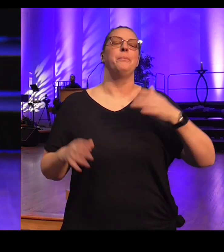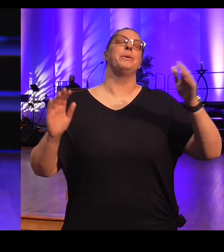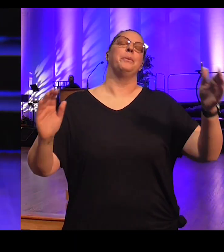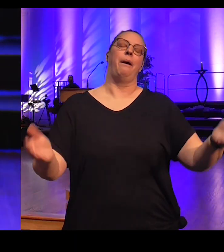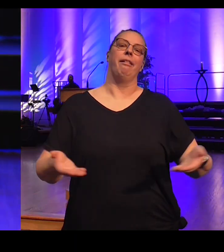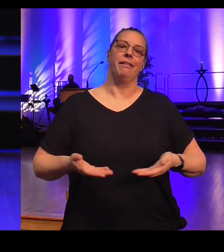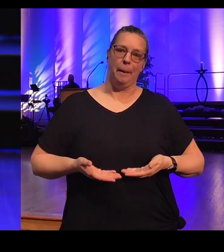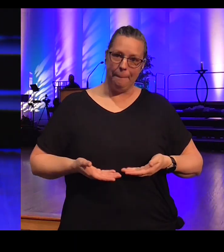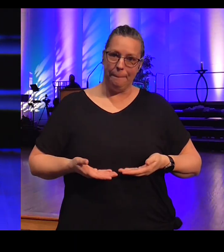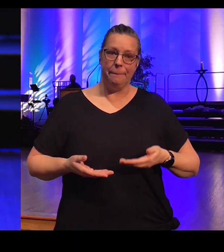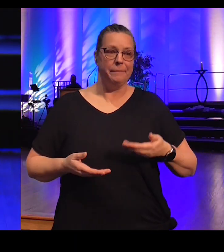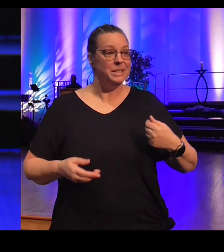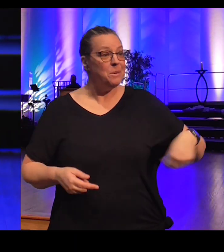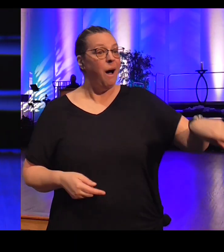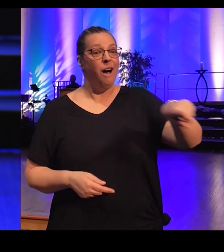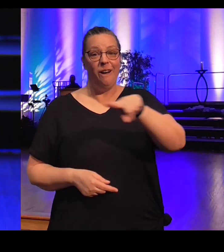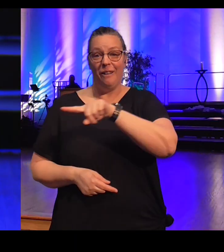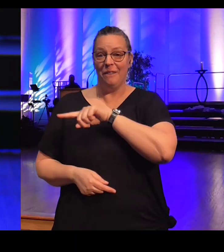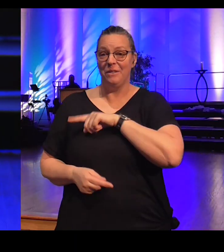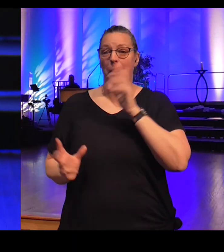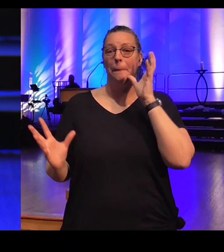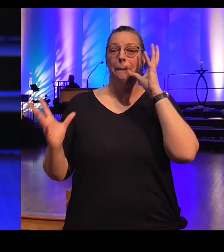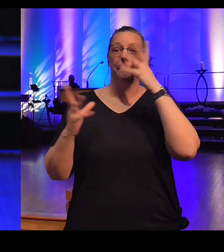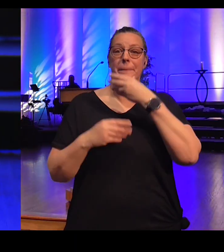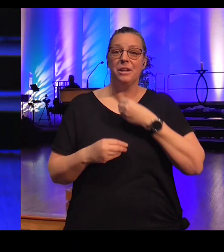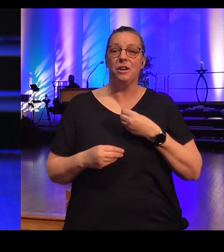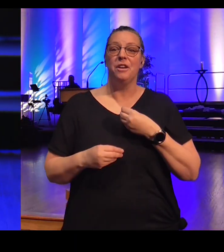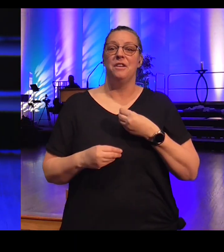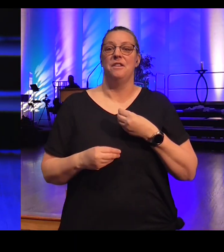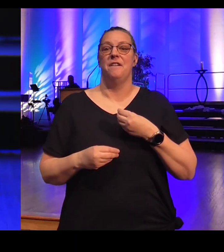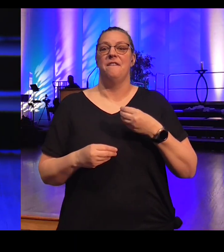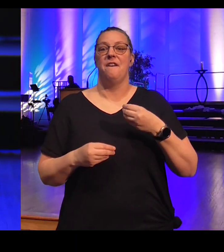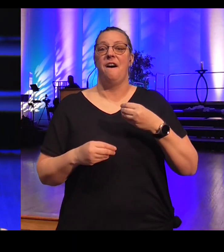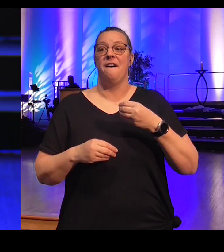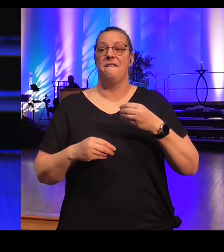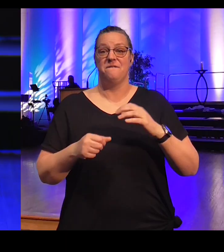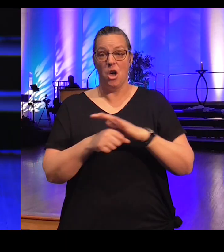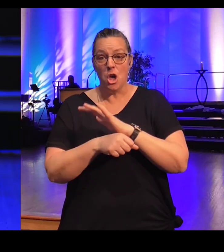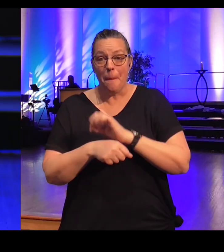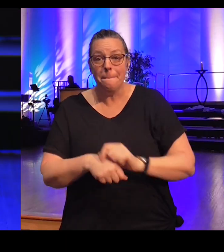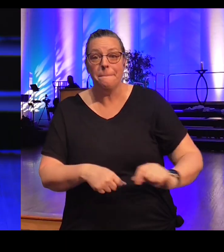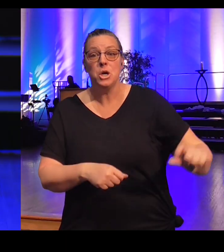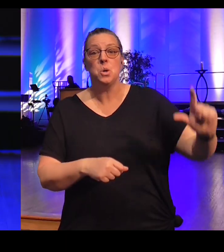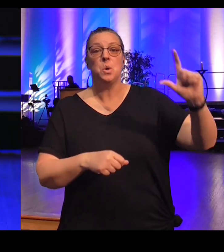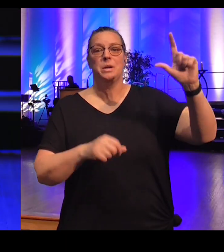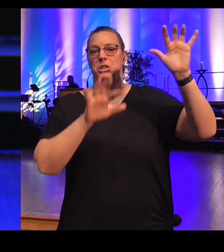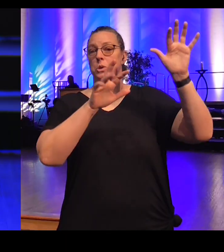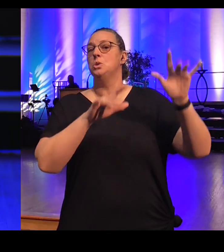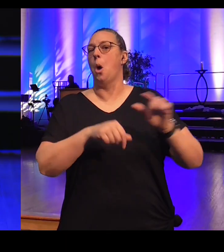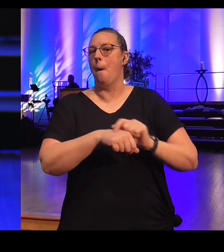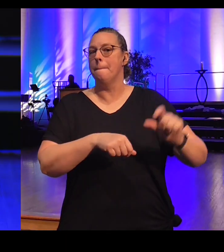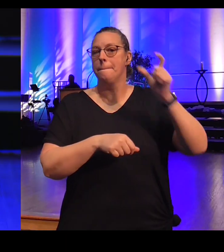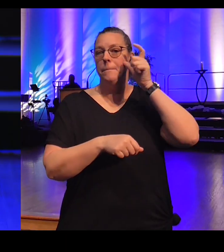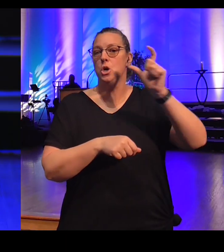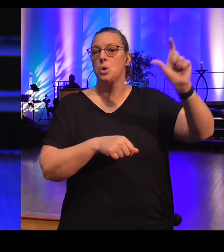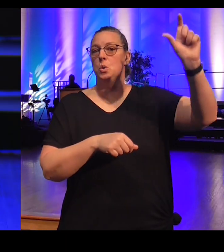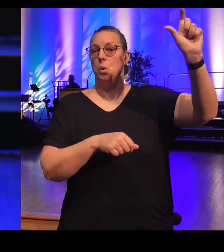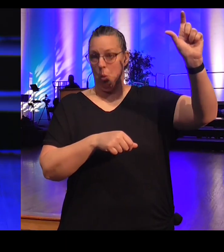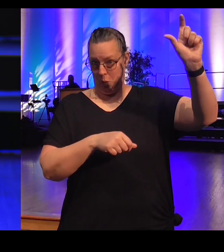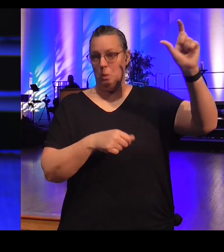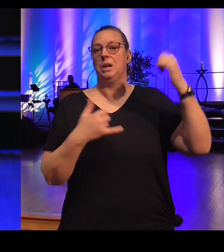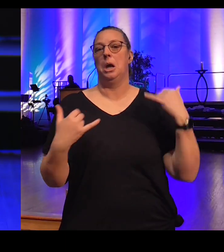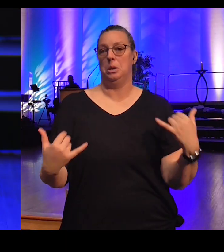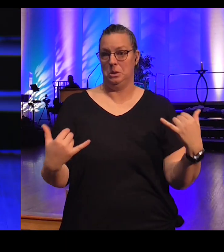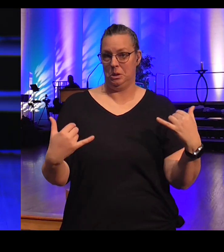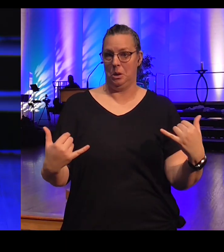Welcome to all of you on this beautiful full moon, the snow moon today. And happy Imbolc if